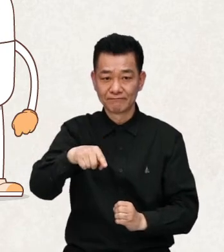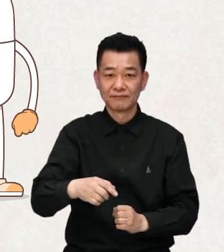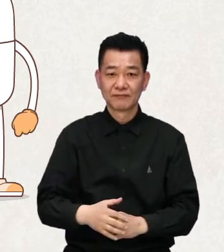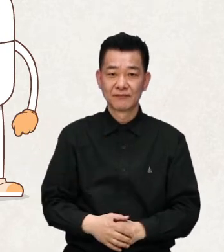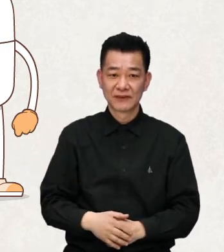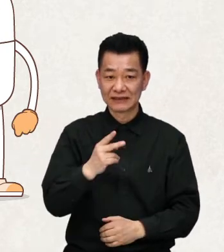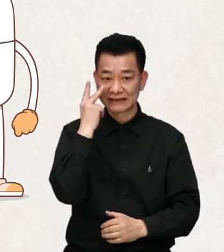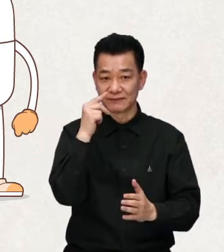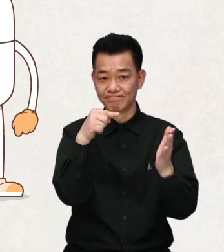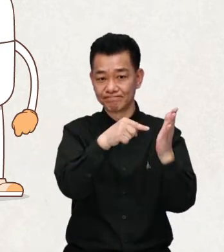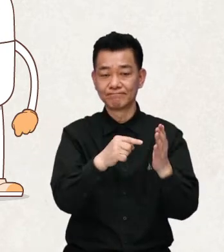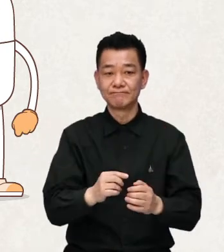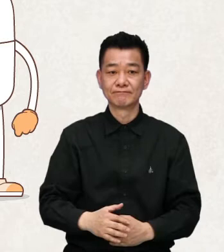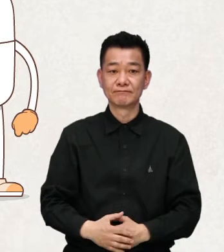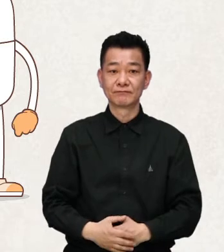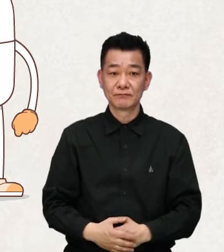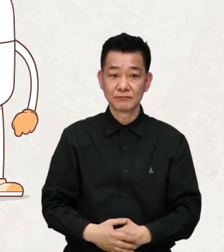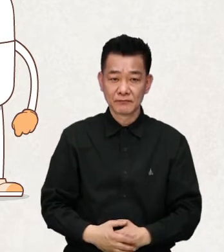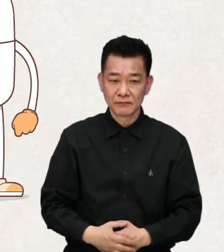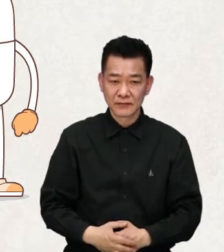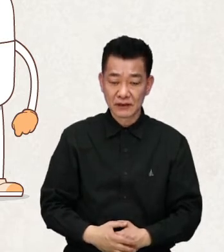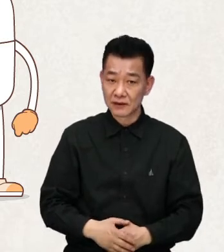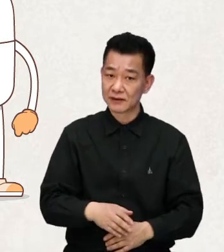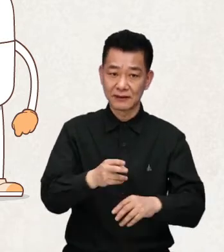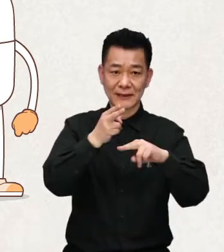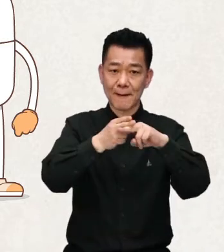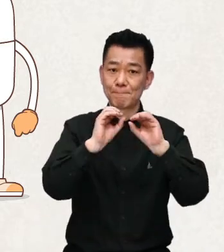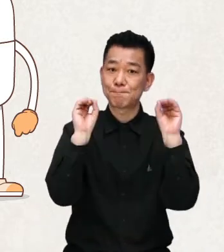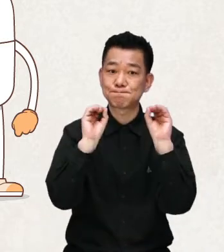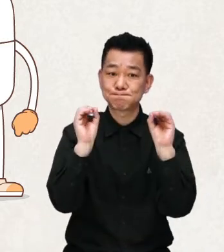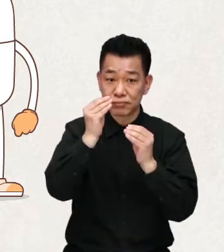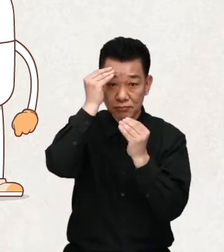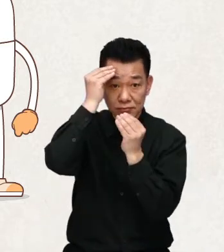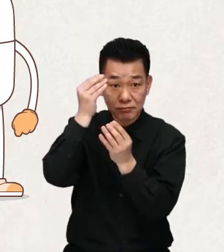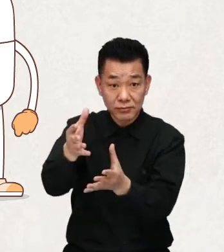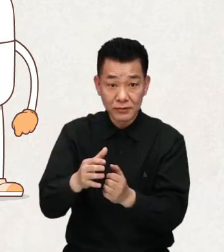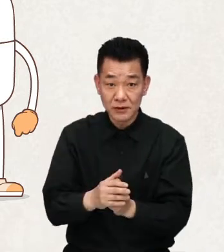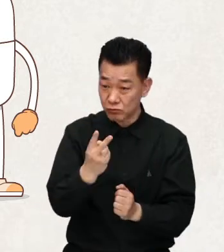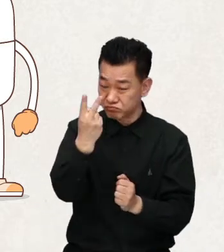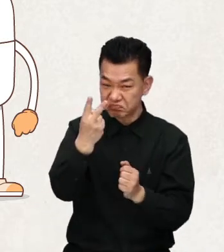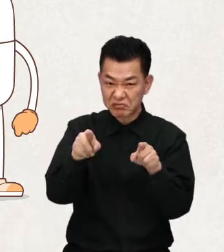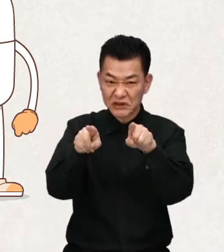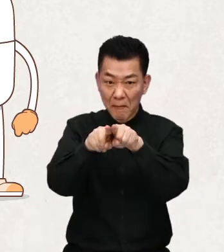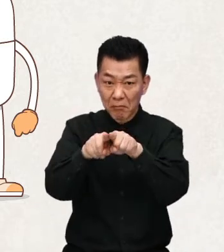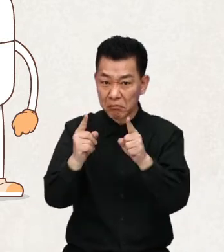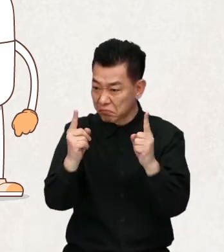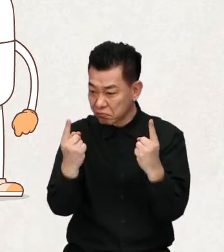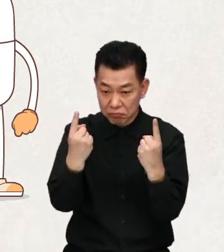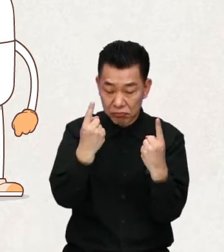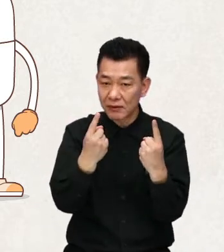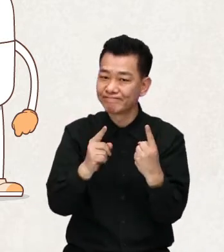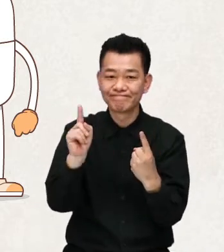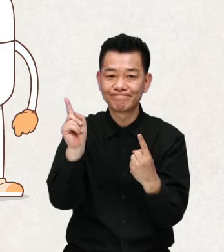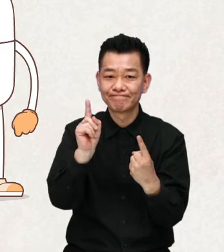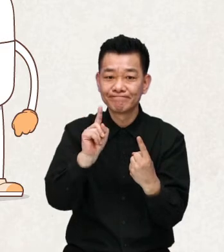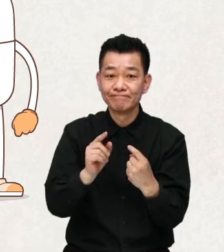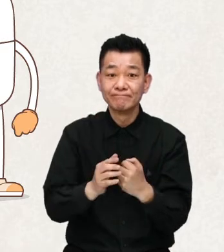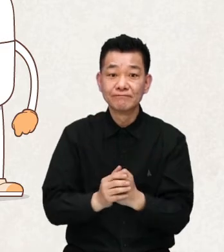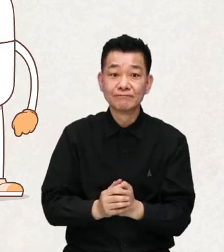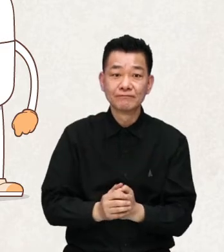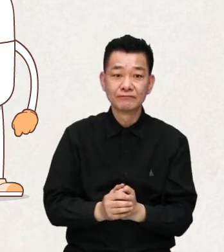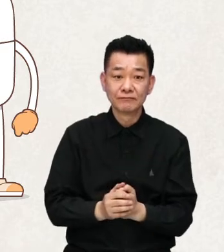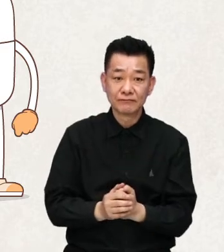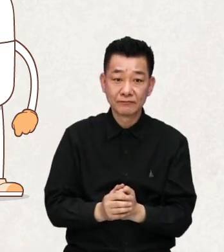a communication inadmissible when the communication is anonymous. The same matter has already been examined by the